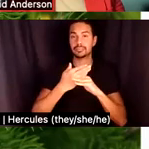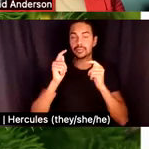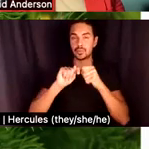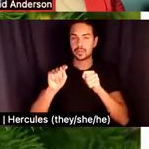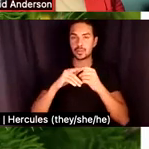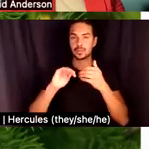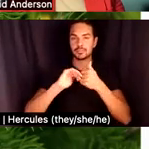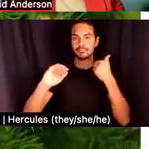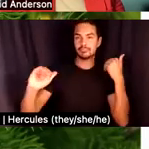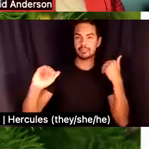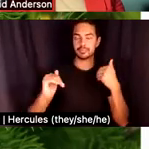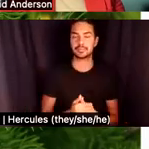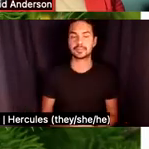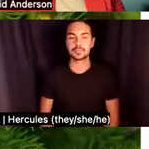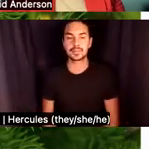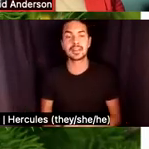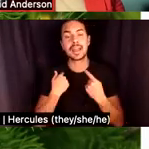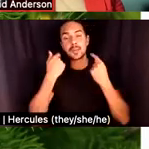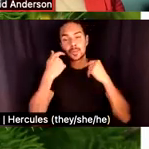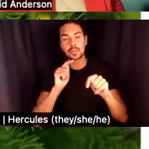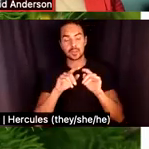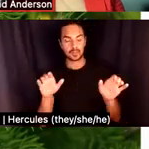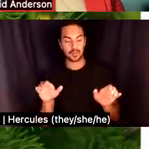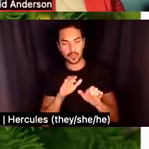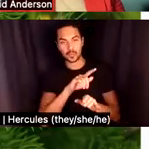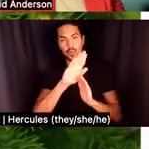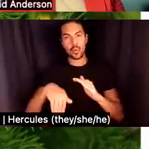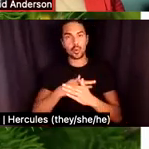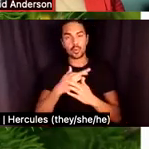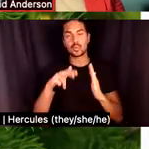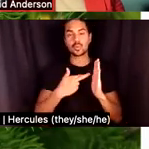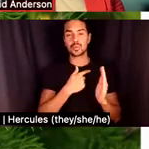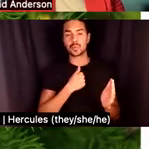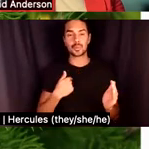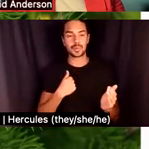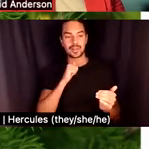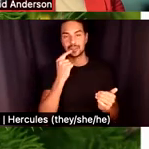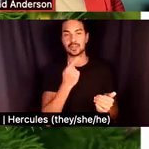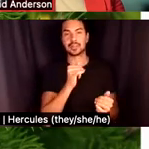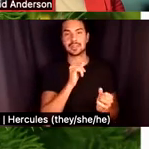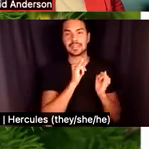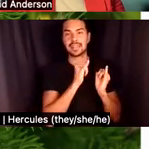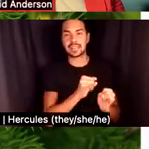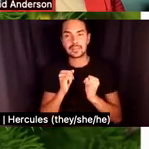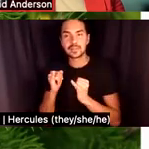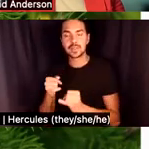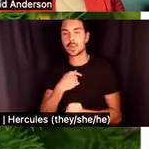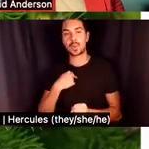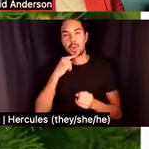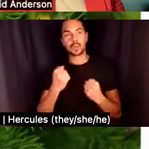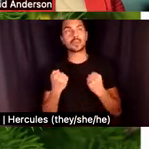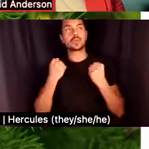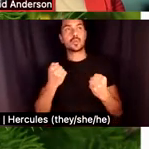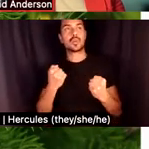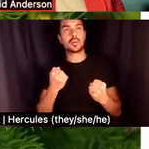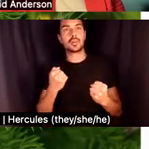really, perform all those roles? We're not individuals. We are really as strong as those who are surrounding us,